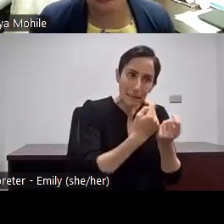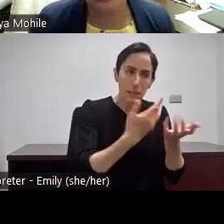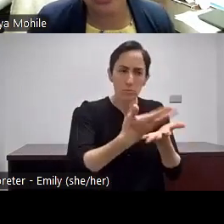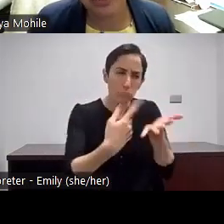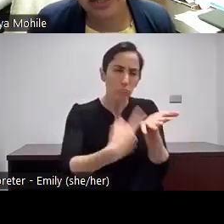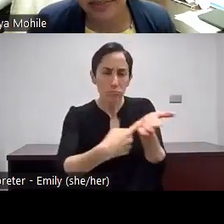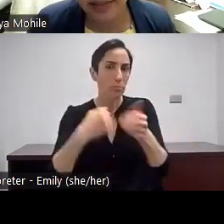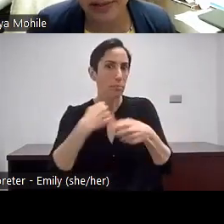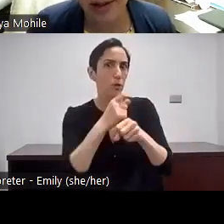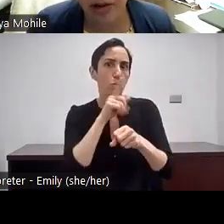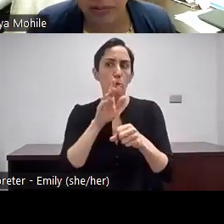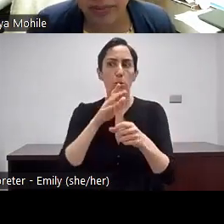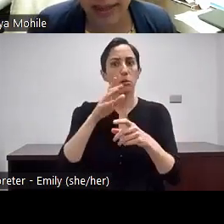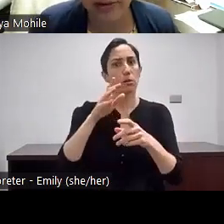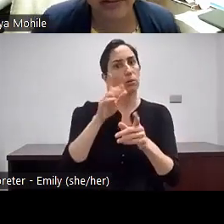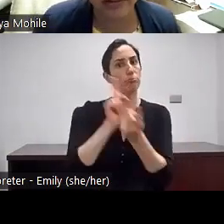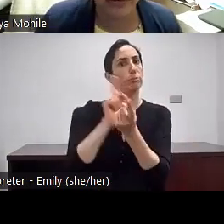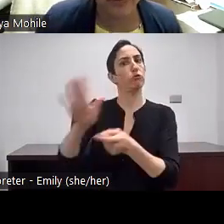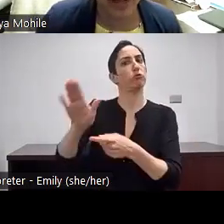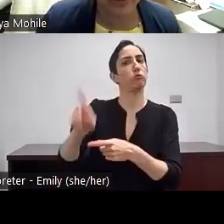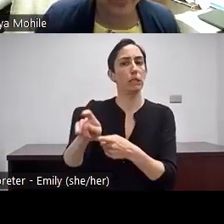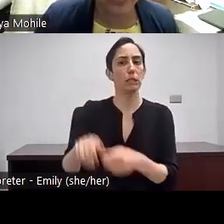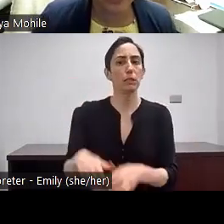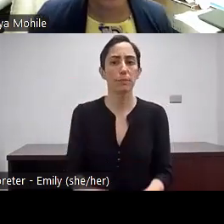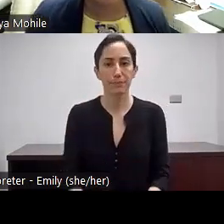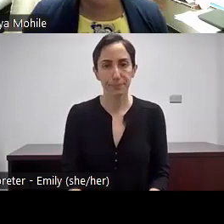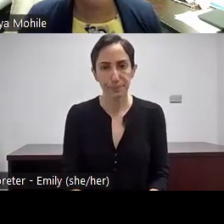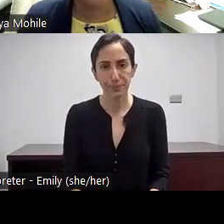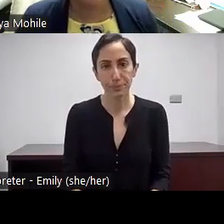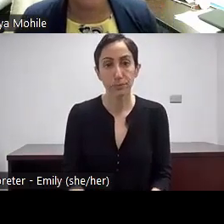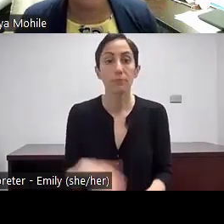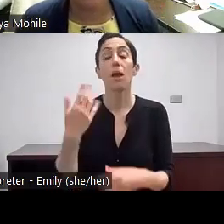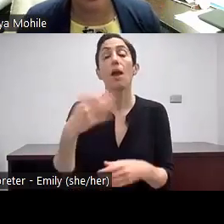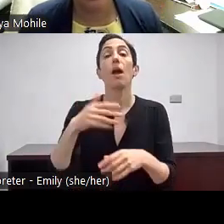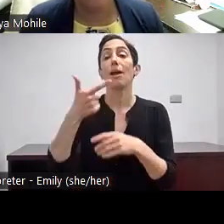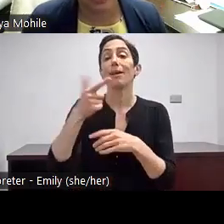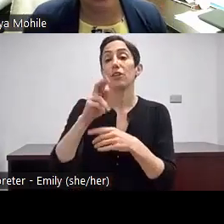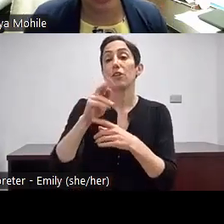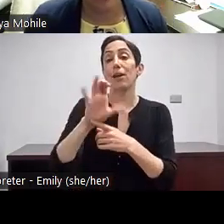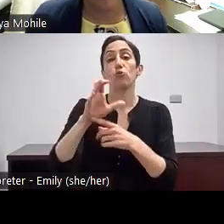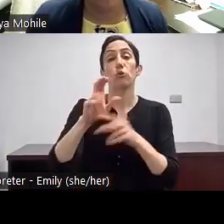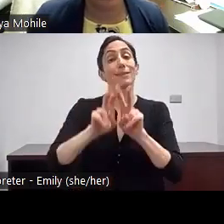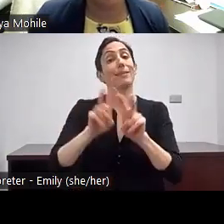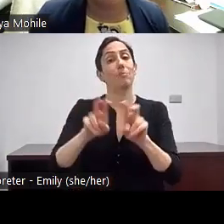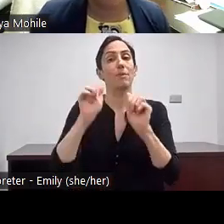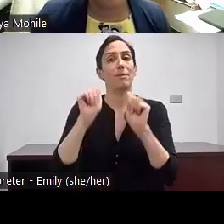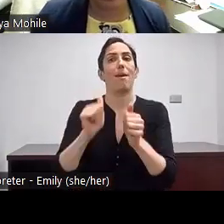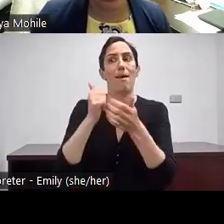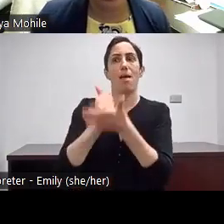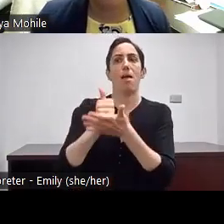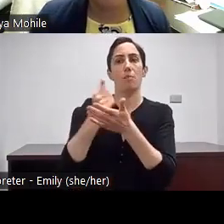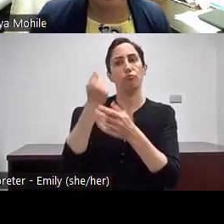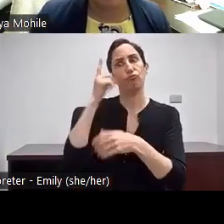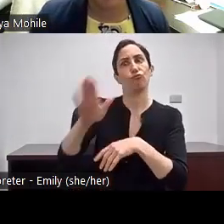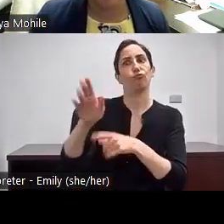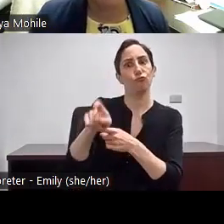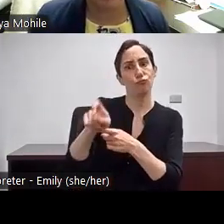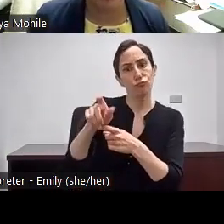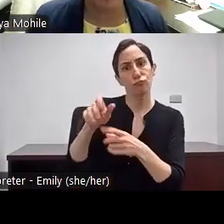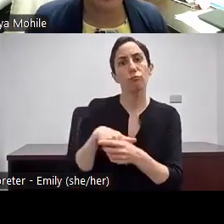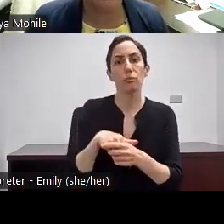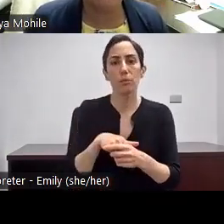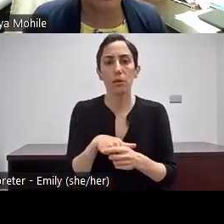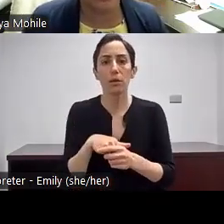mentioned, geriatric assessment could help with care delivery models. Geriatric assessment helps capture information about function, physical